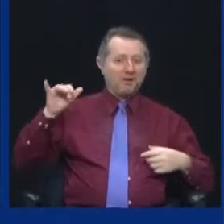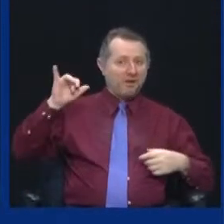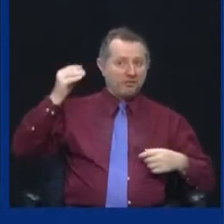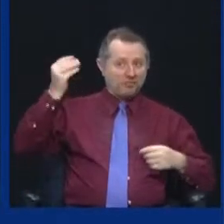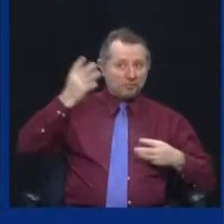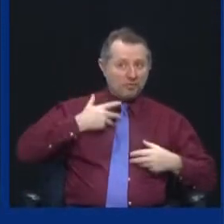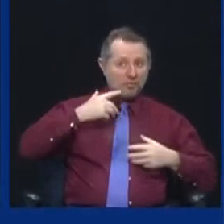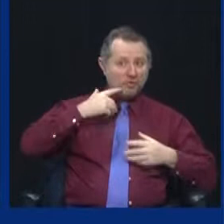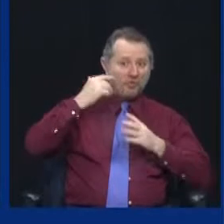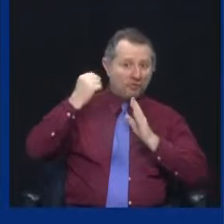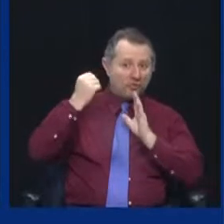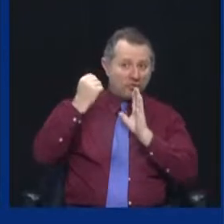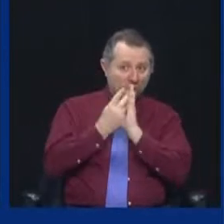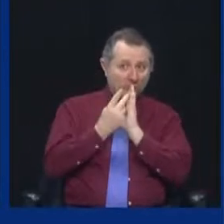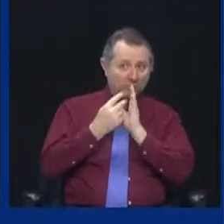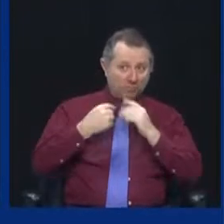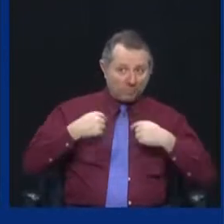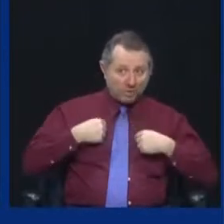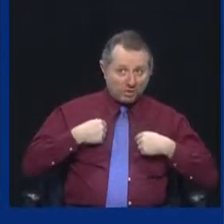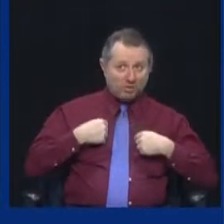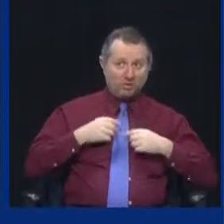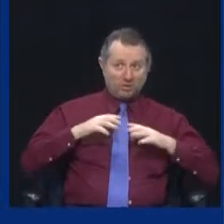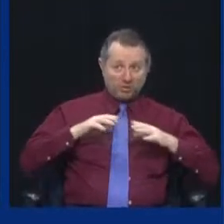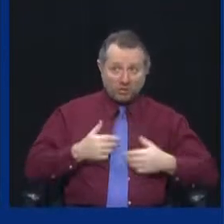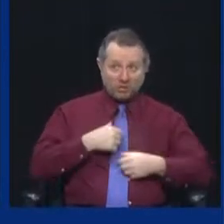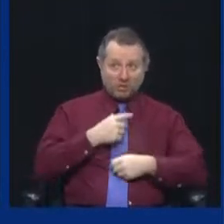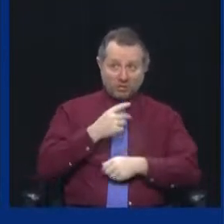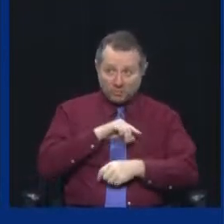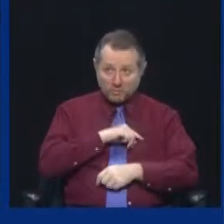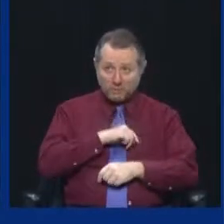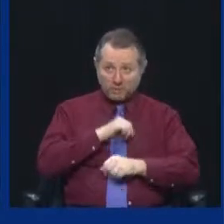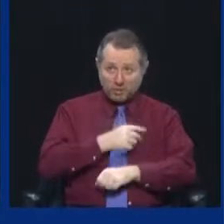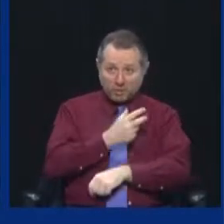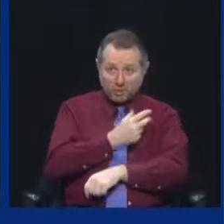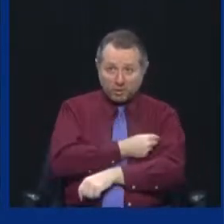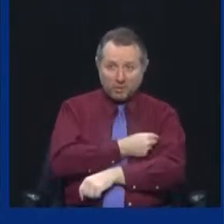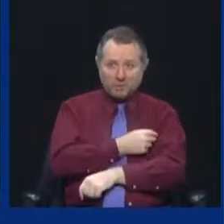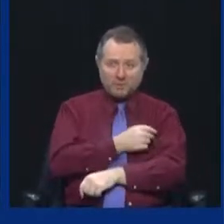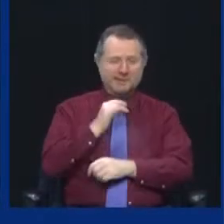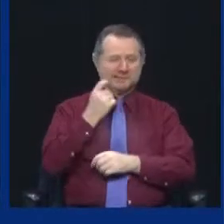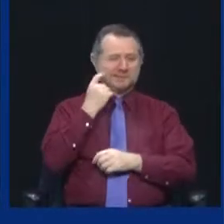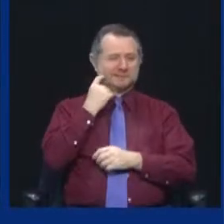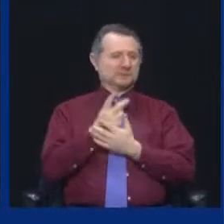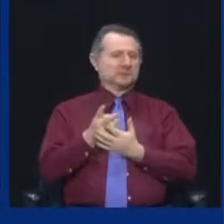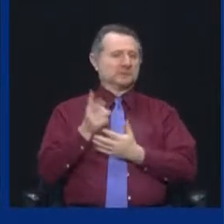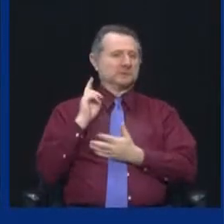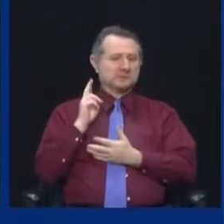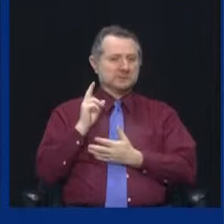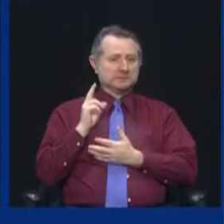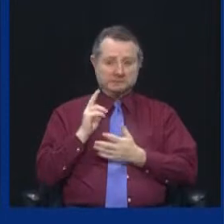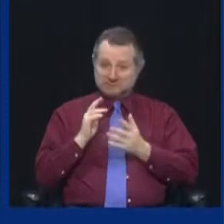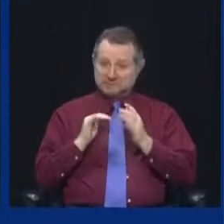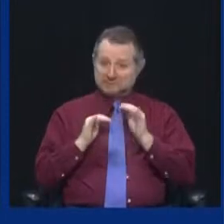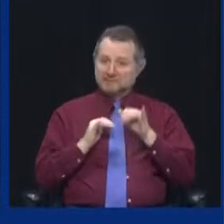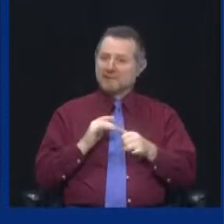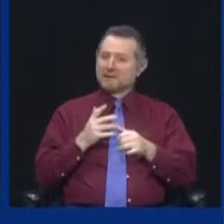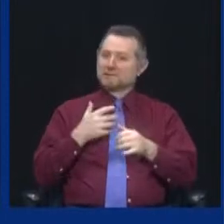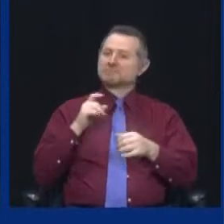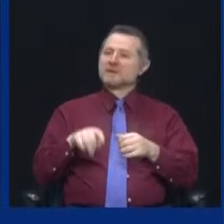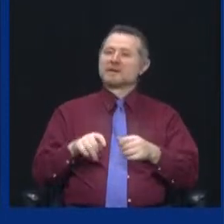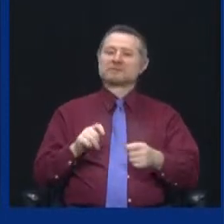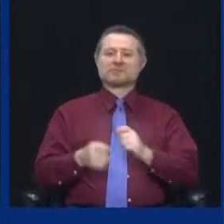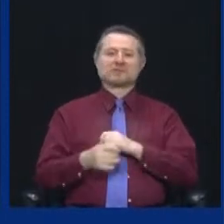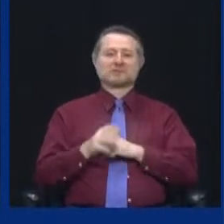the vaccine just a few weeks ago. But we have to change that mindset. Because first of all, even if a younger